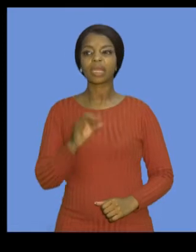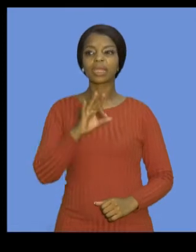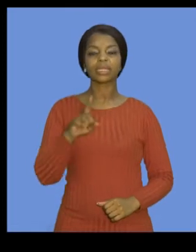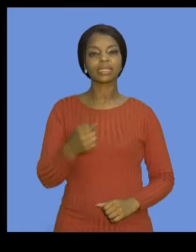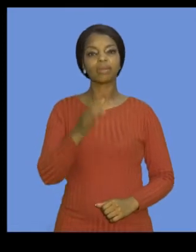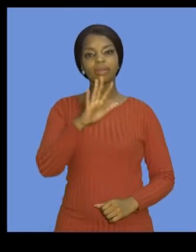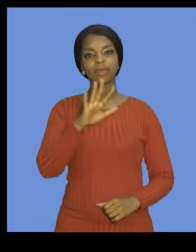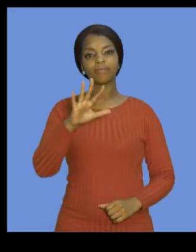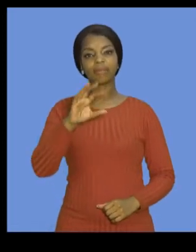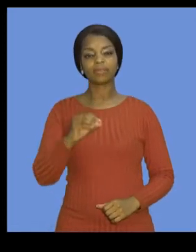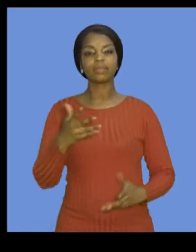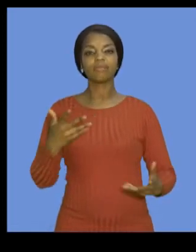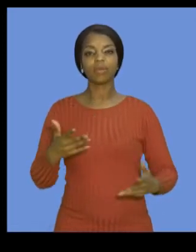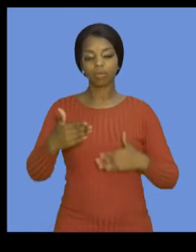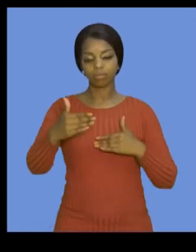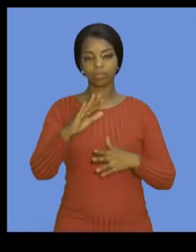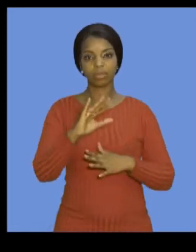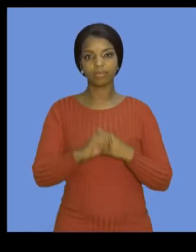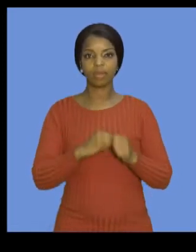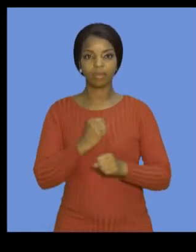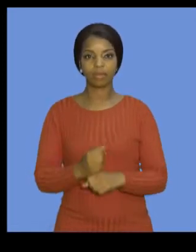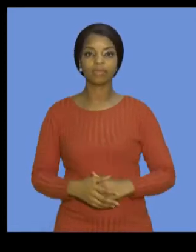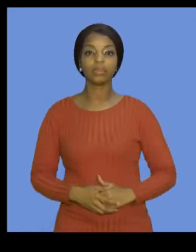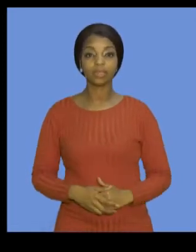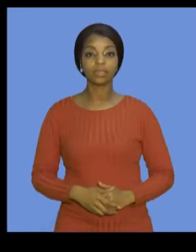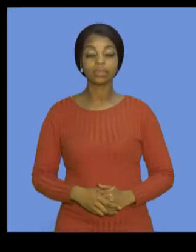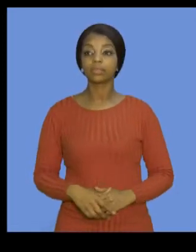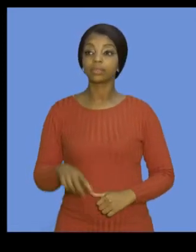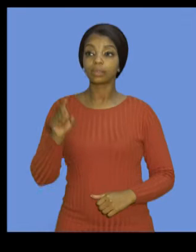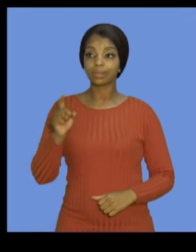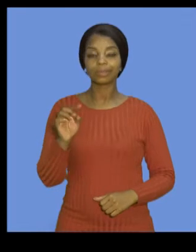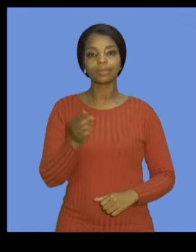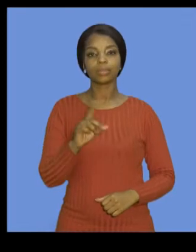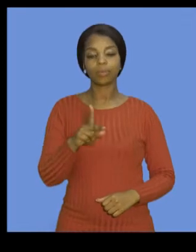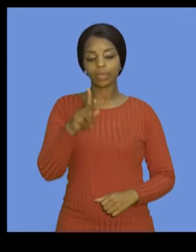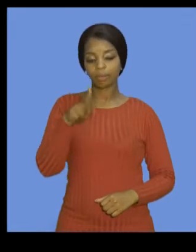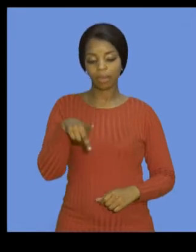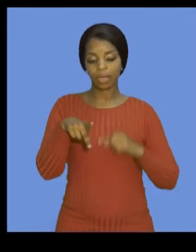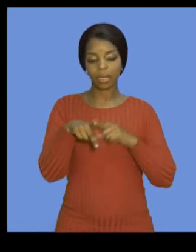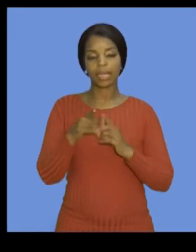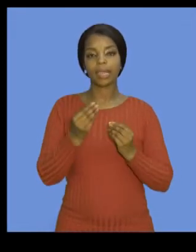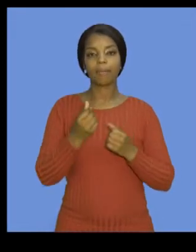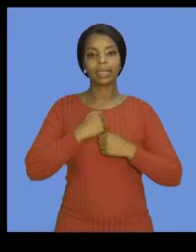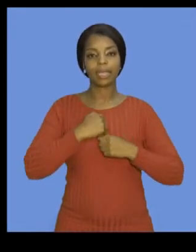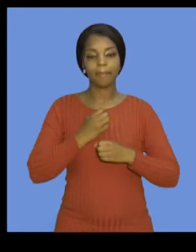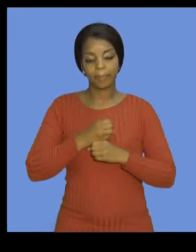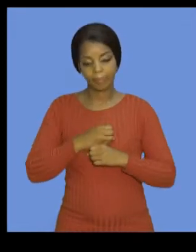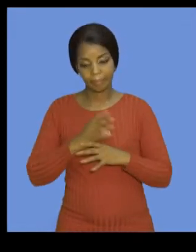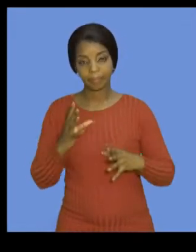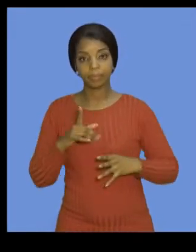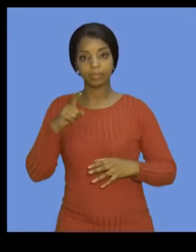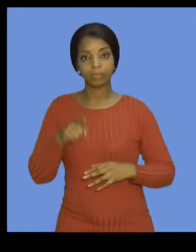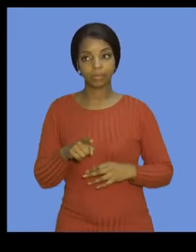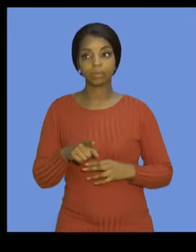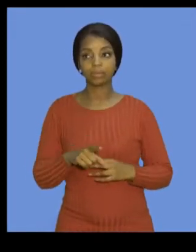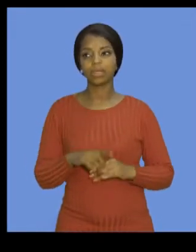3,550 for 5 years, right? So this would be the P value, the principal amount. This will be my duration,